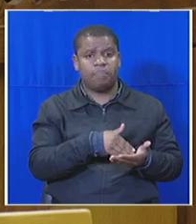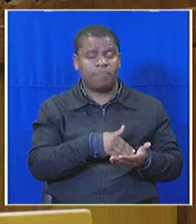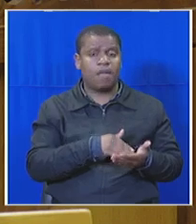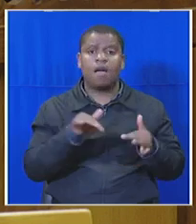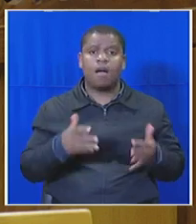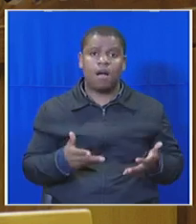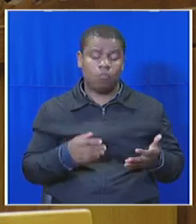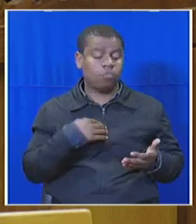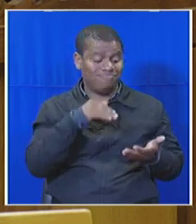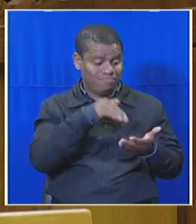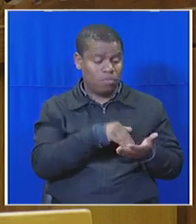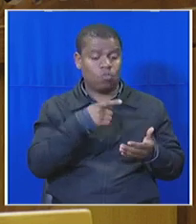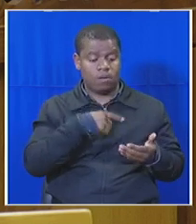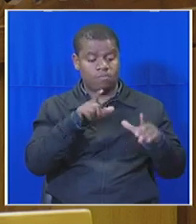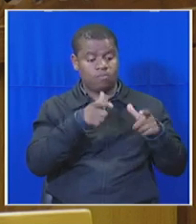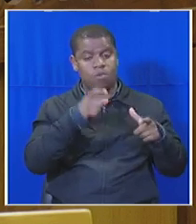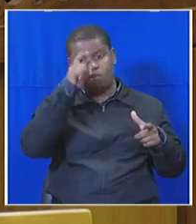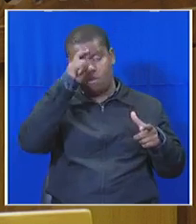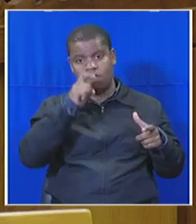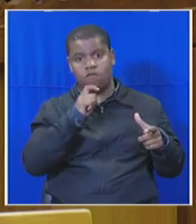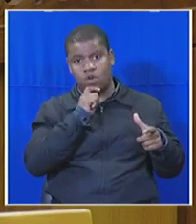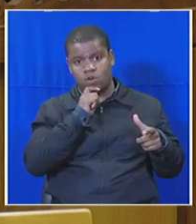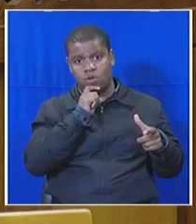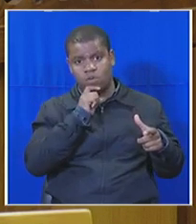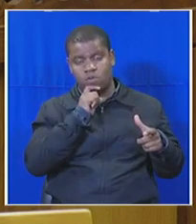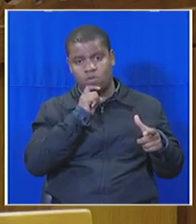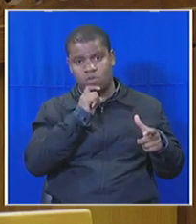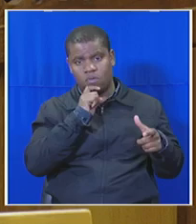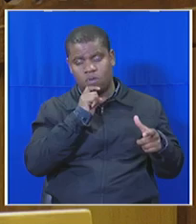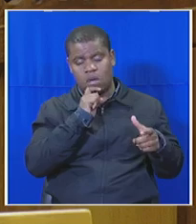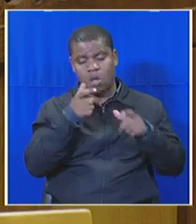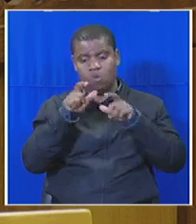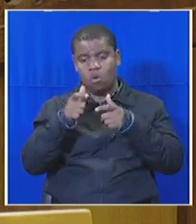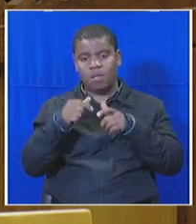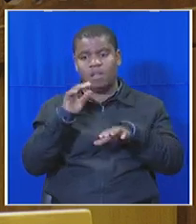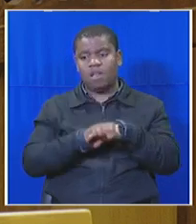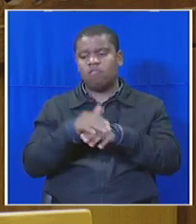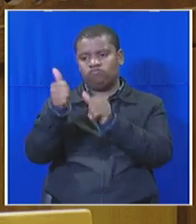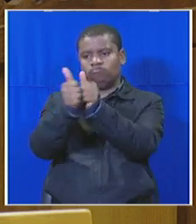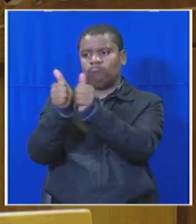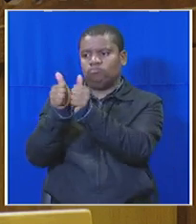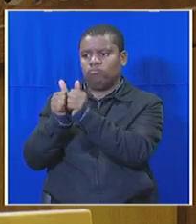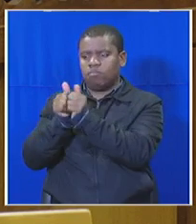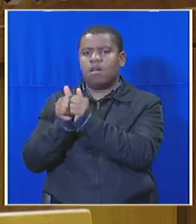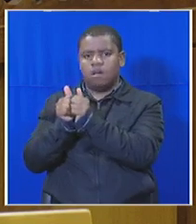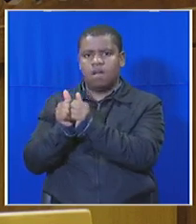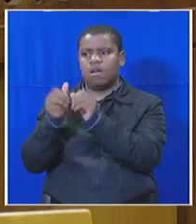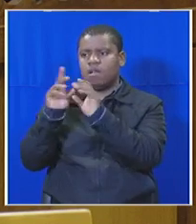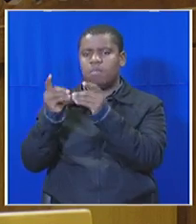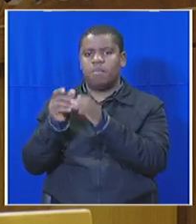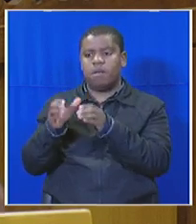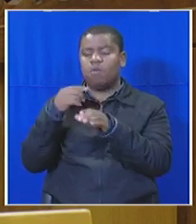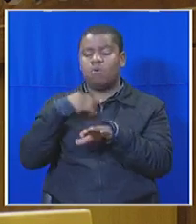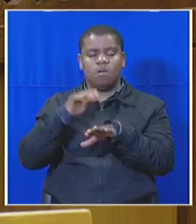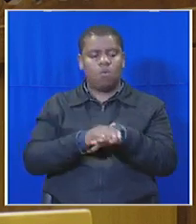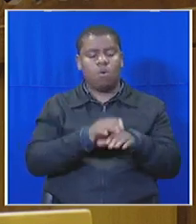here because portfolio committees are playing footsie-footsie with the departments. Portfolio committees are not an extension of the executive.